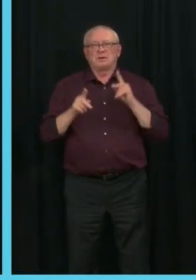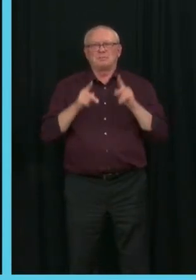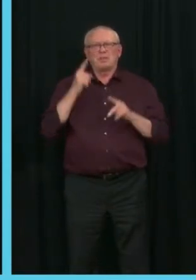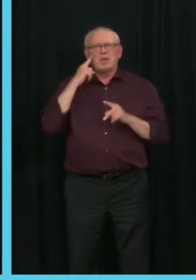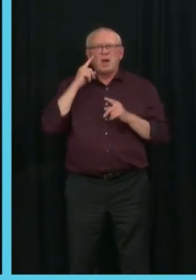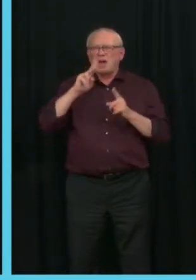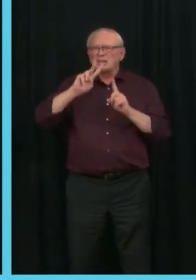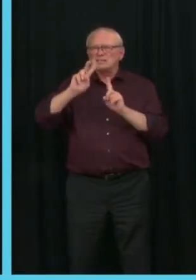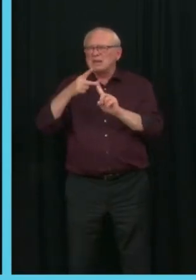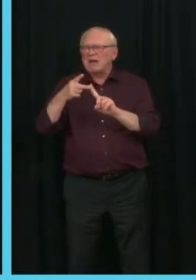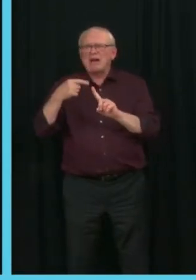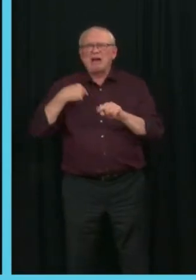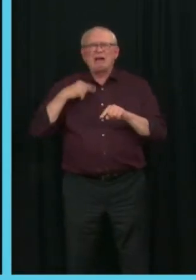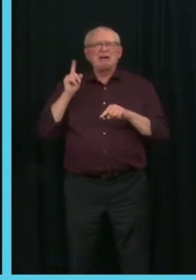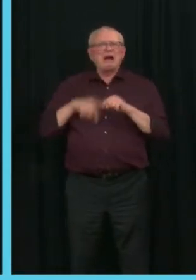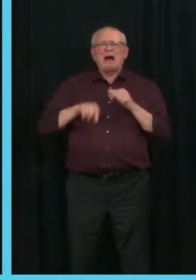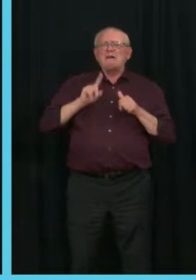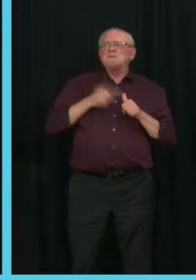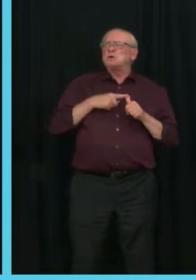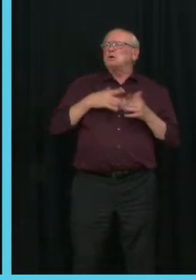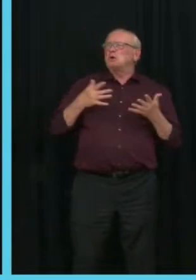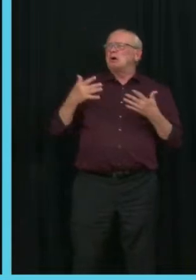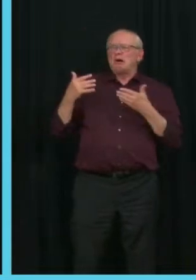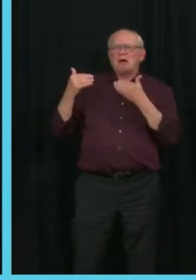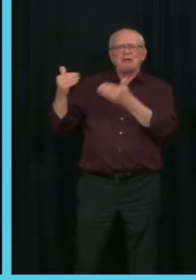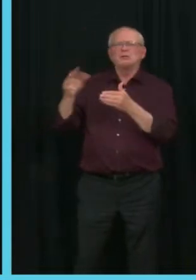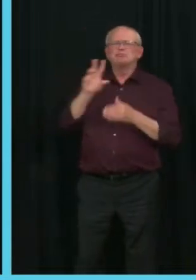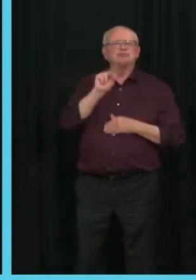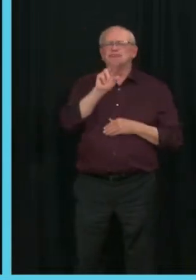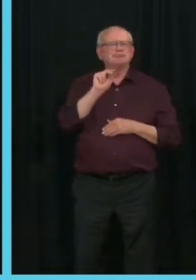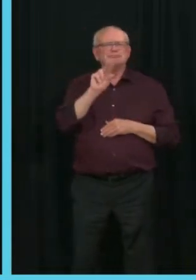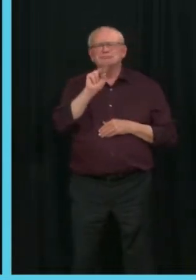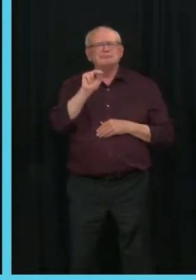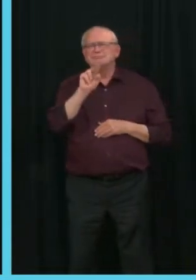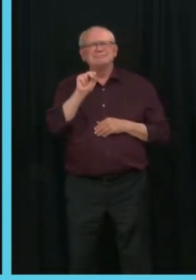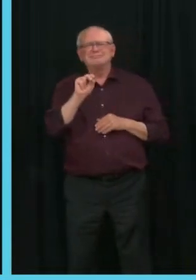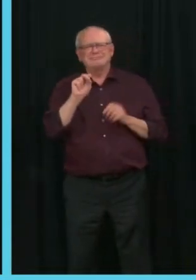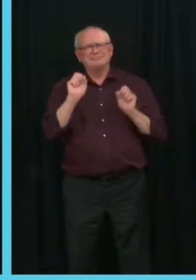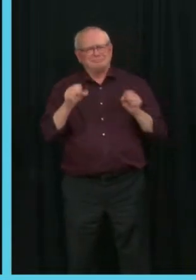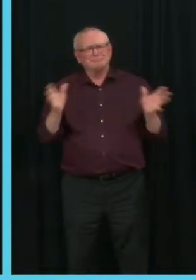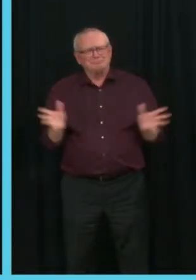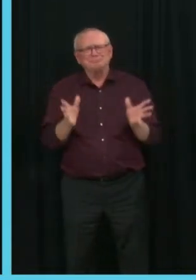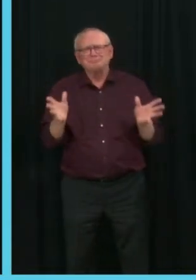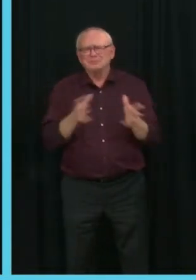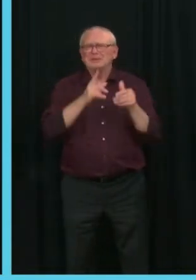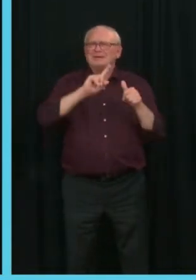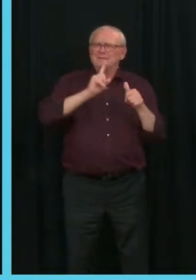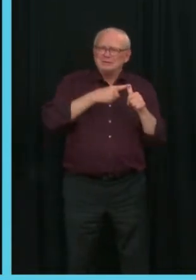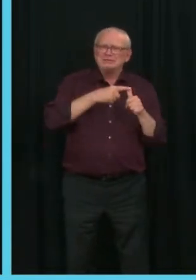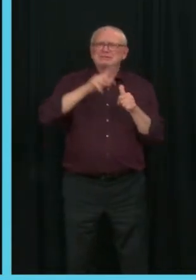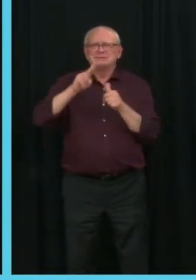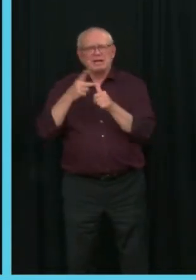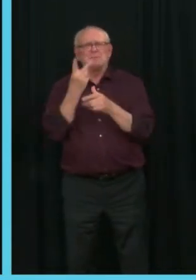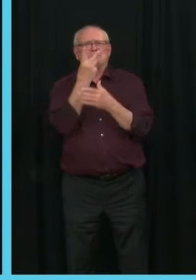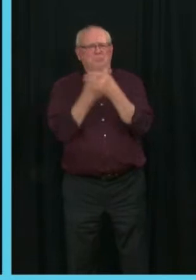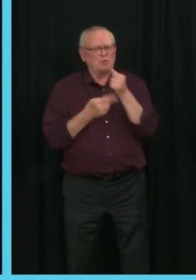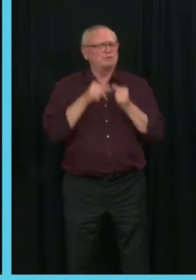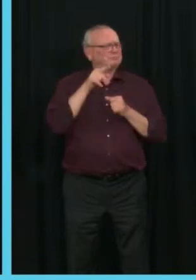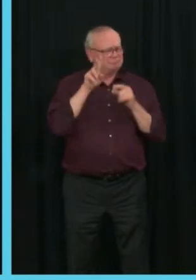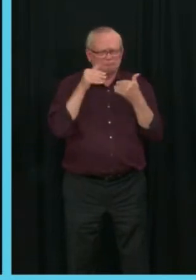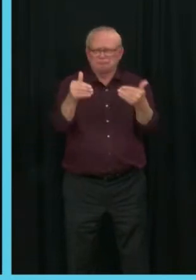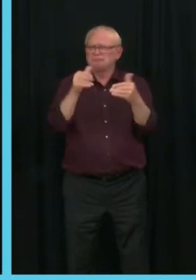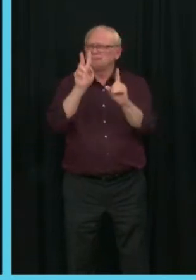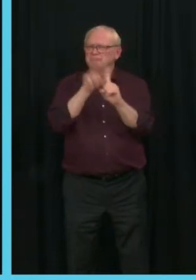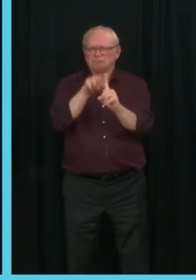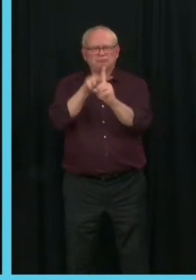anymore, or that we don't need people to book any more first doses. So I just want to take a minute to remind